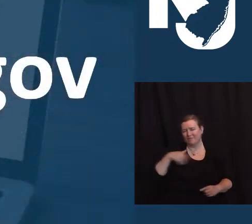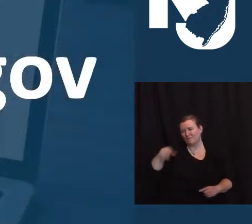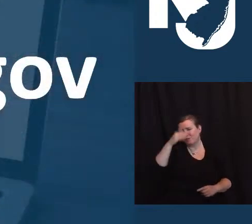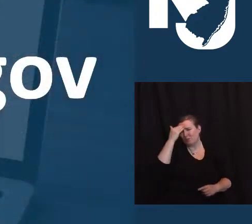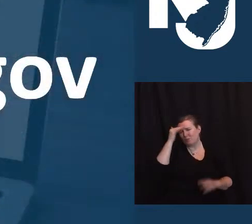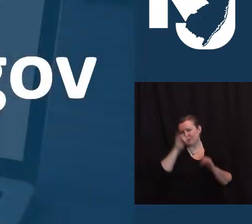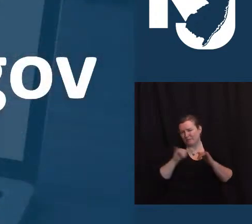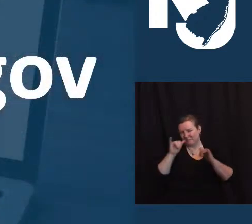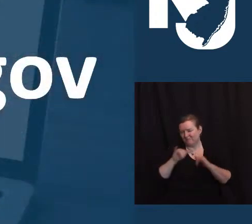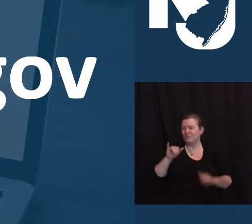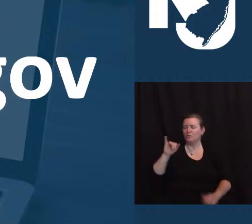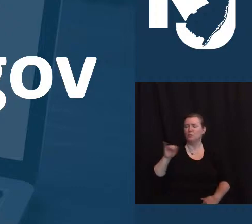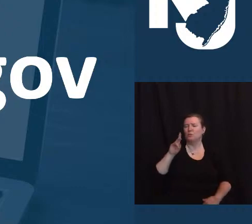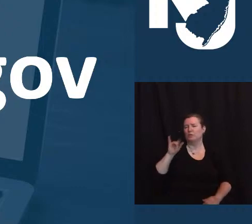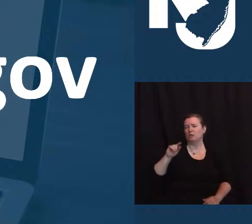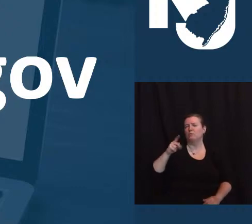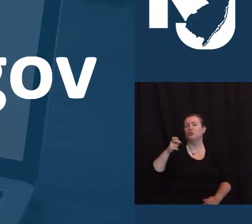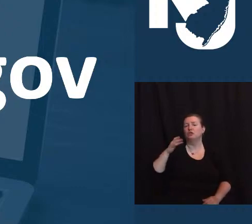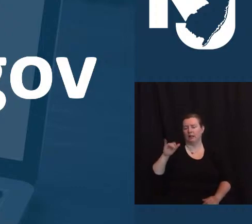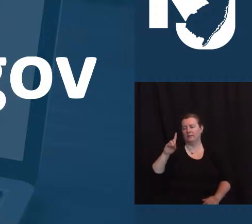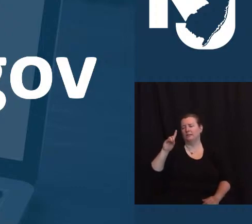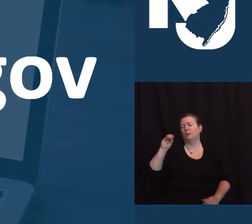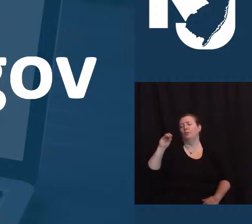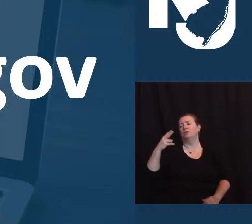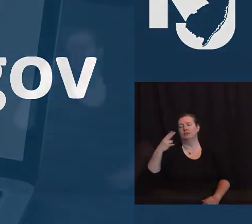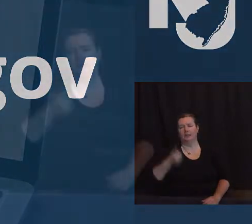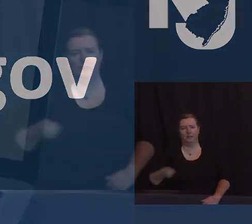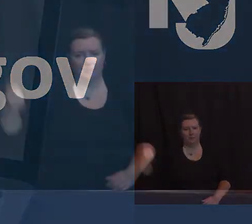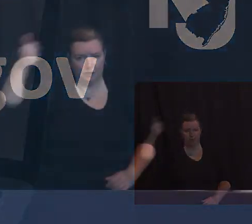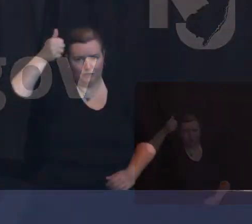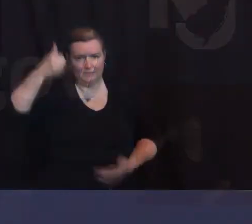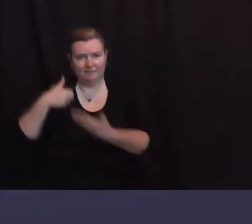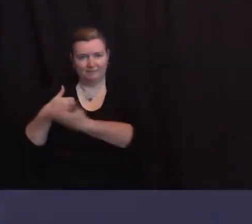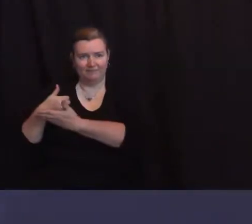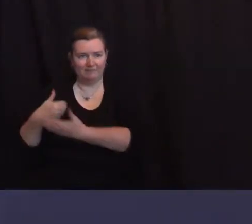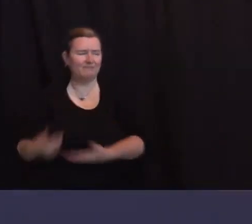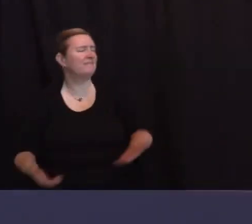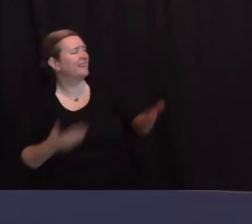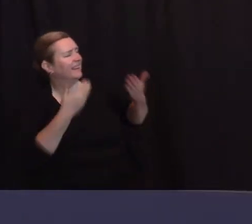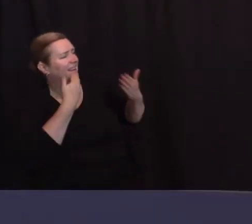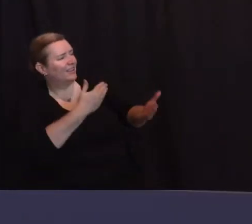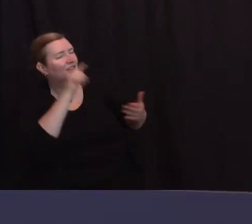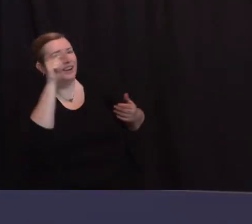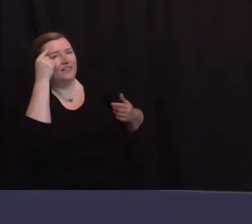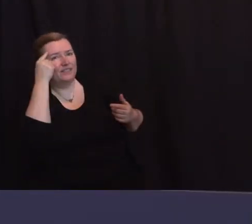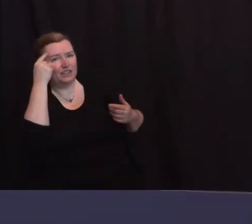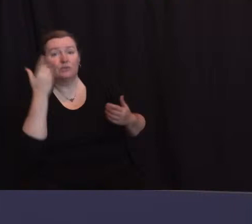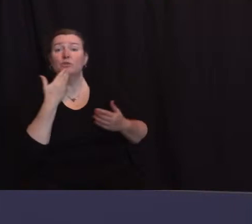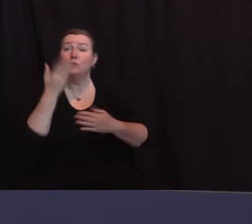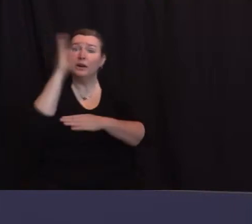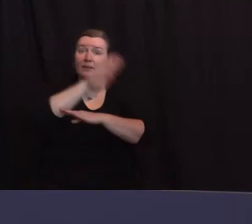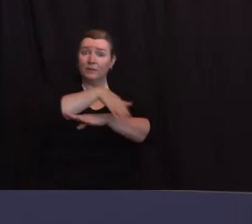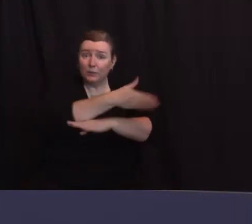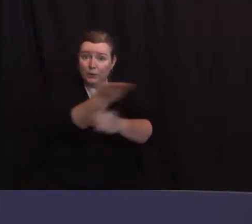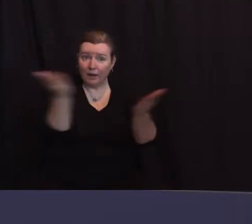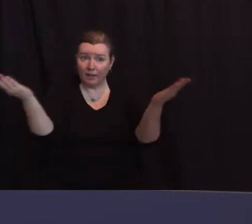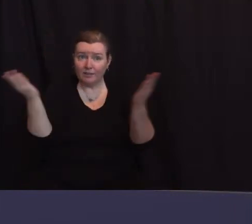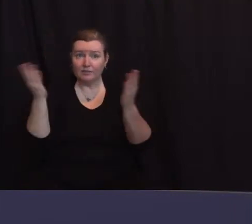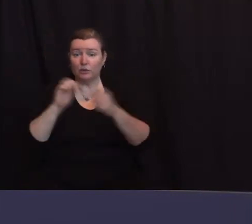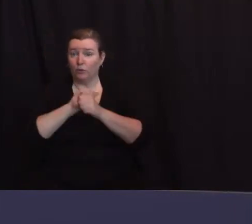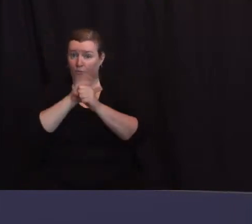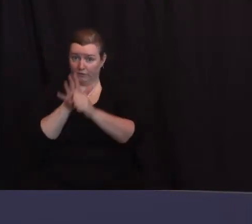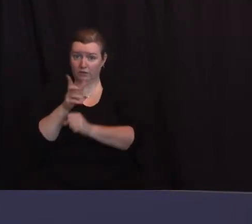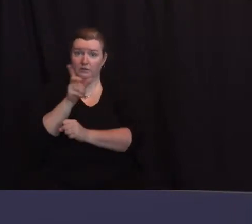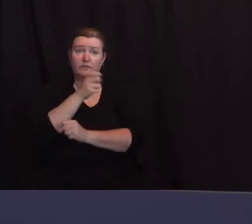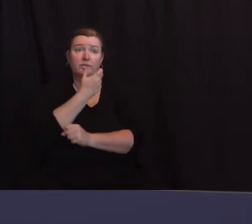Commissioner of the Department of Health, Judy Persichilli. Thank you, Governor. Good afternoon. COVID-19 vaccines are a critical